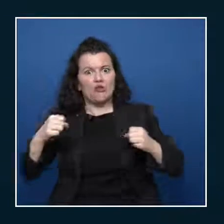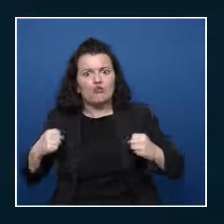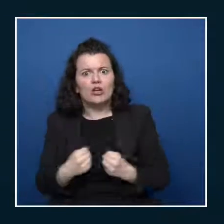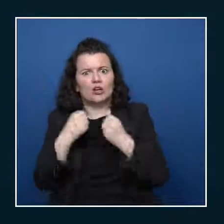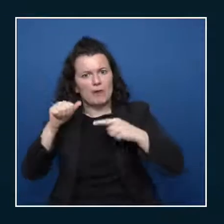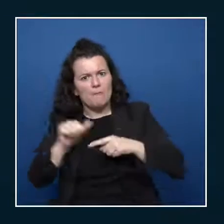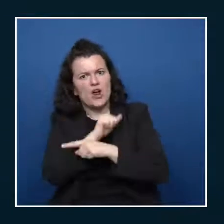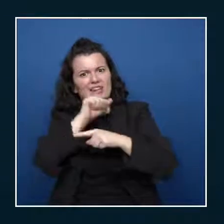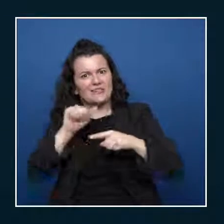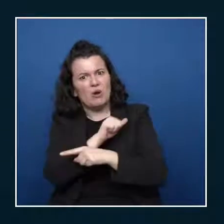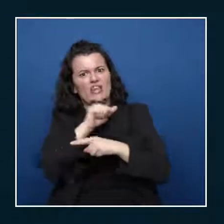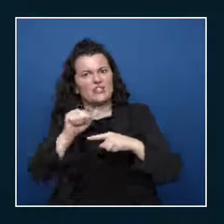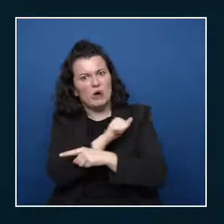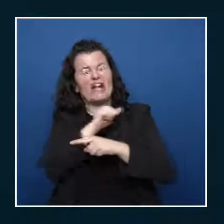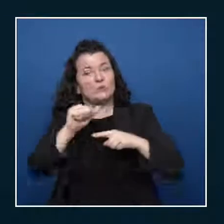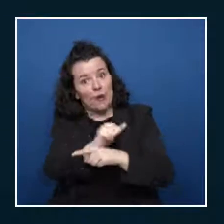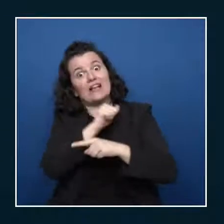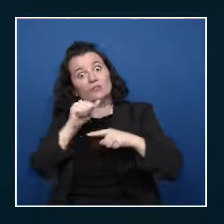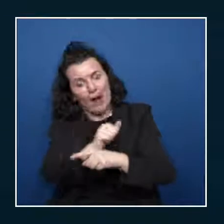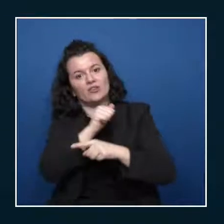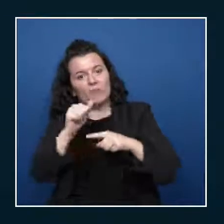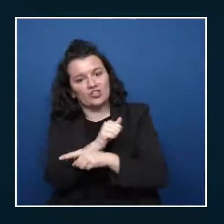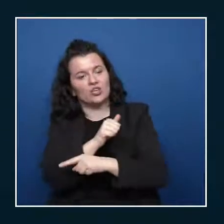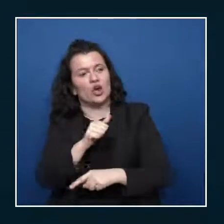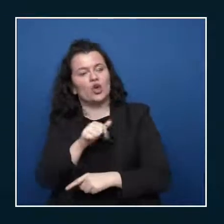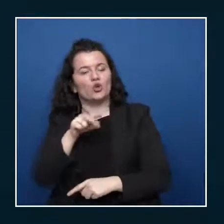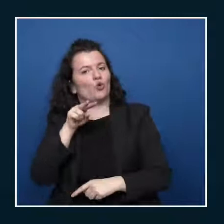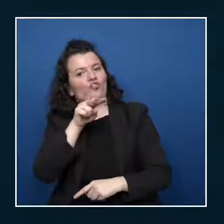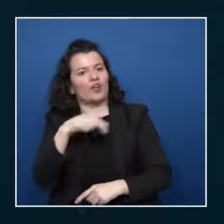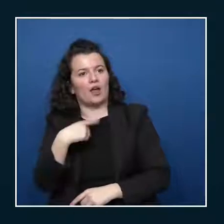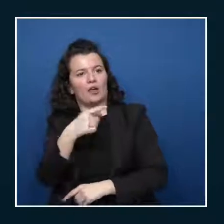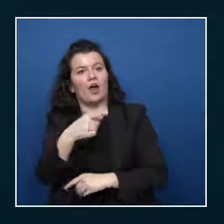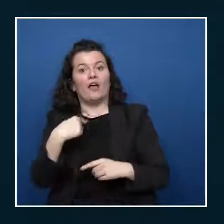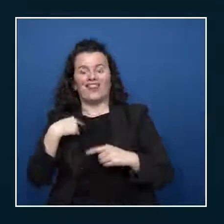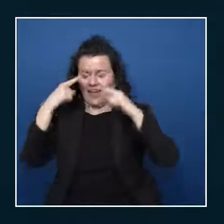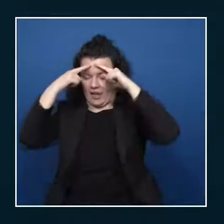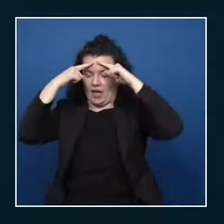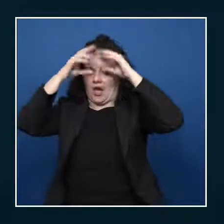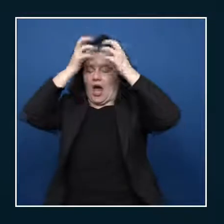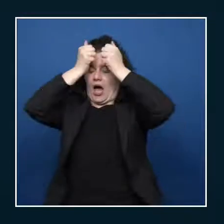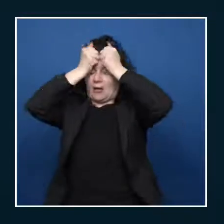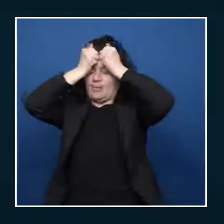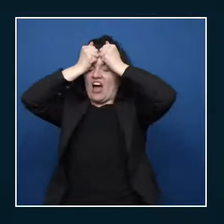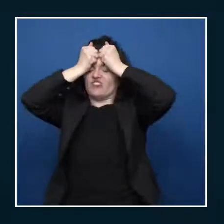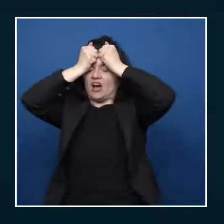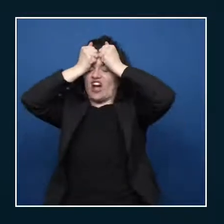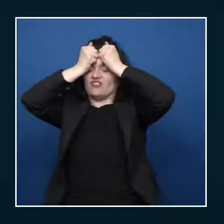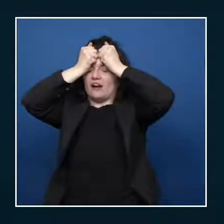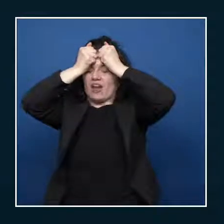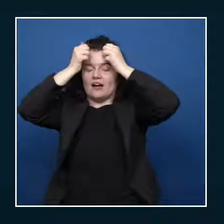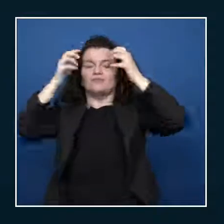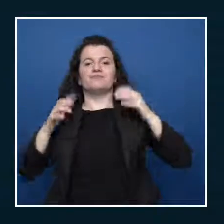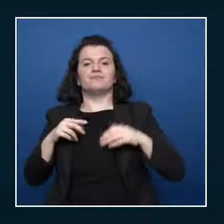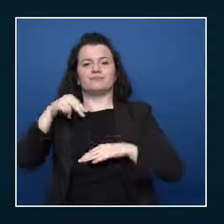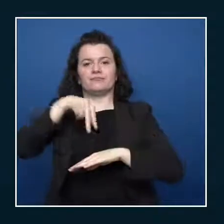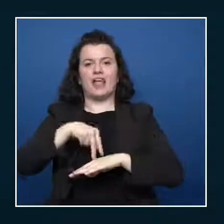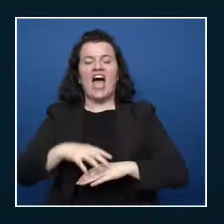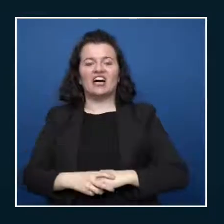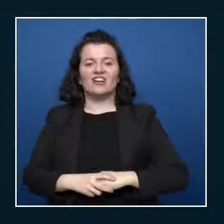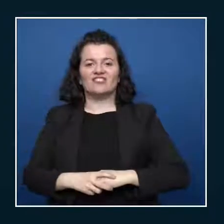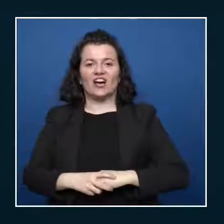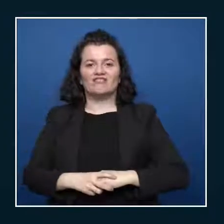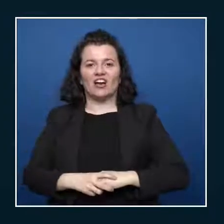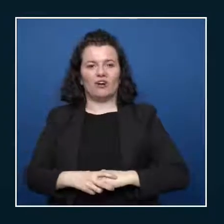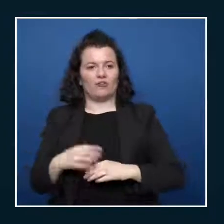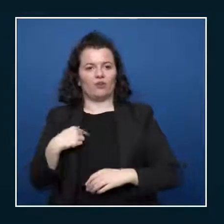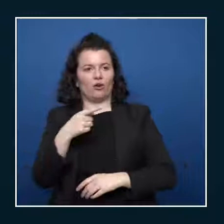but I don't know. There's just this sort of disconnect between then James Cameron came on and just talked about what he knows, to someone that's talking really